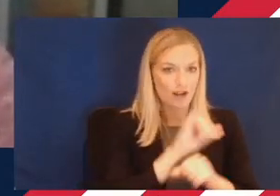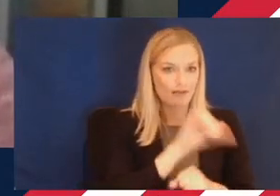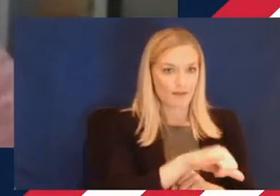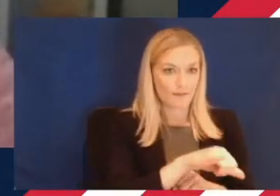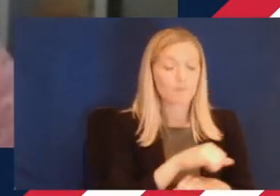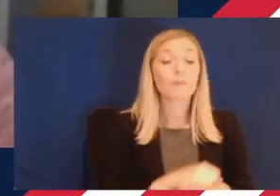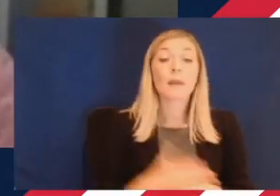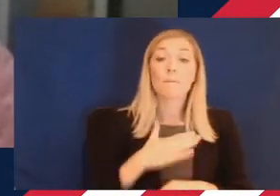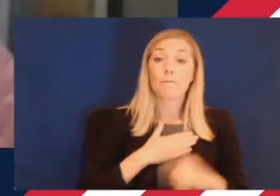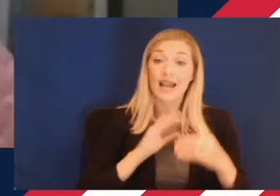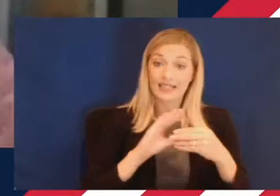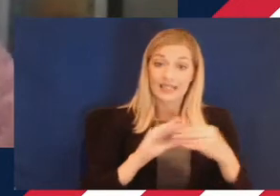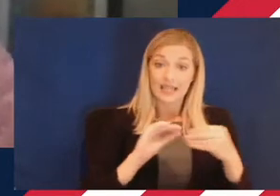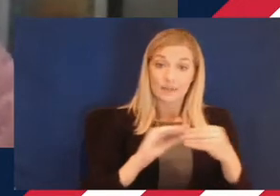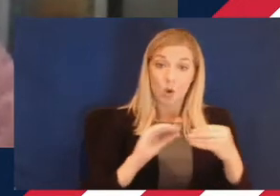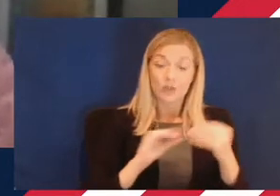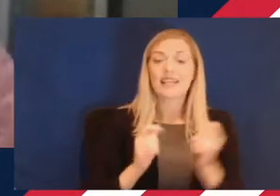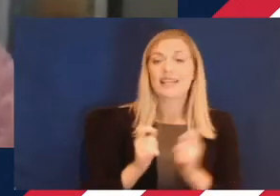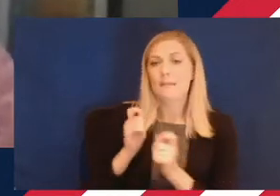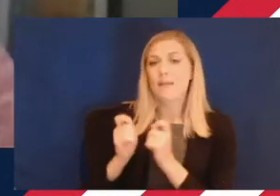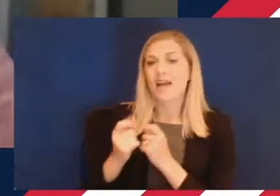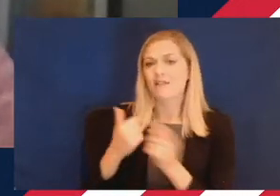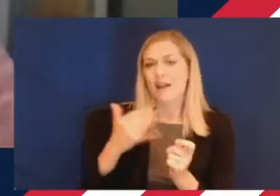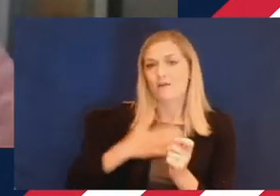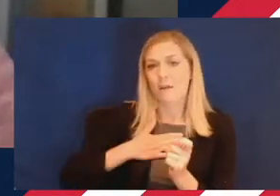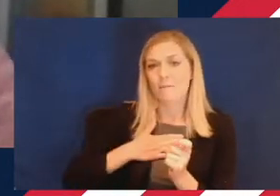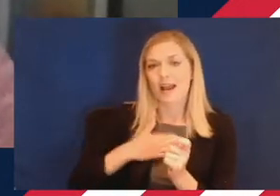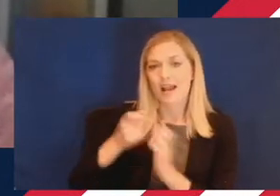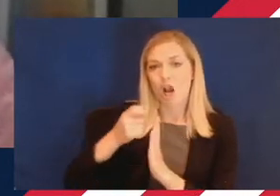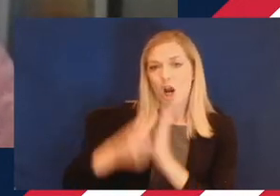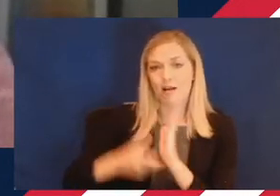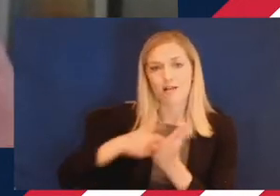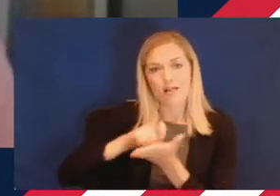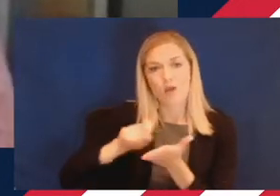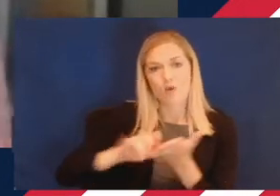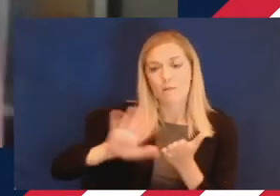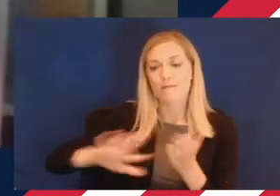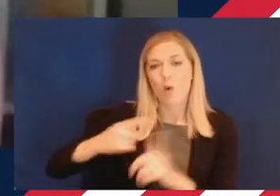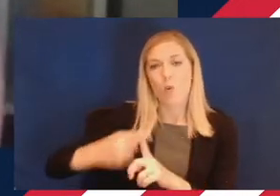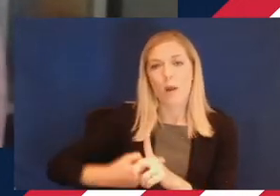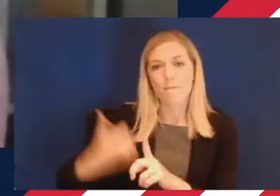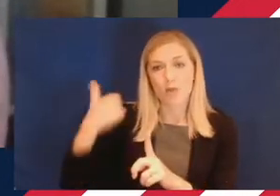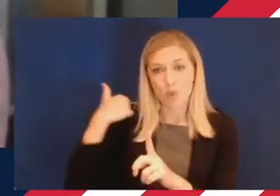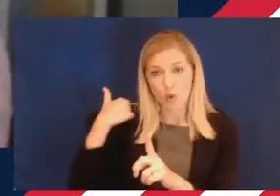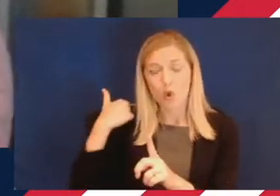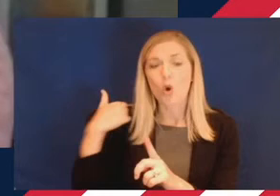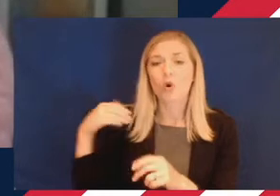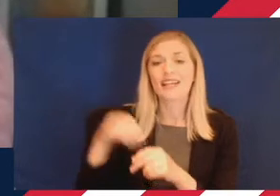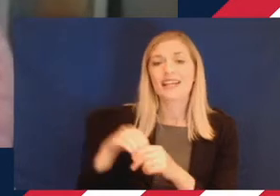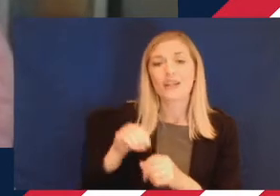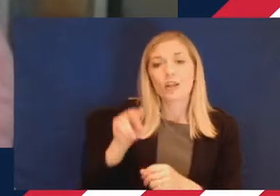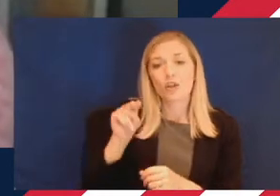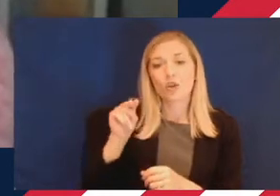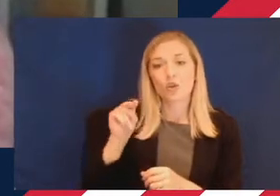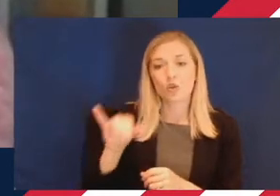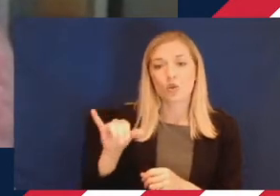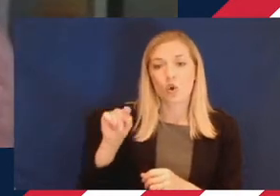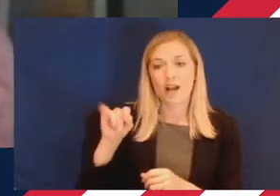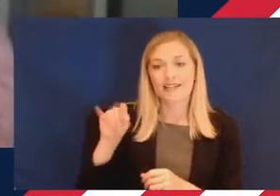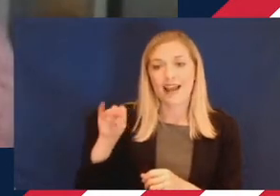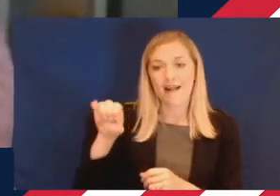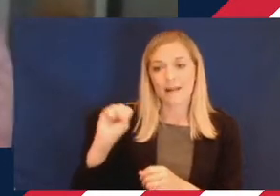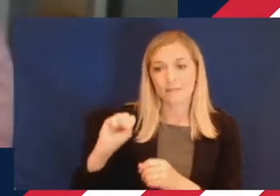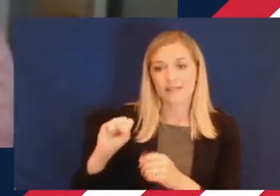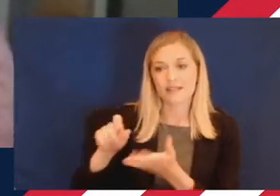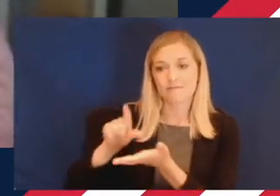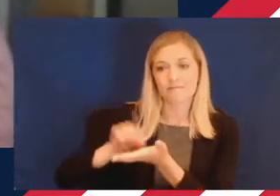wrote about a month ago for the New York Times in a series called America That We Need, called I'm Sick of Asking Children to